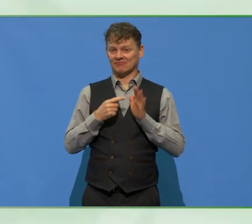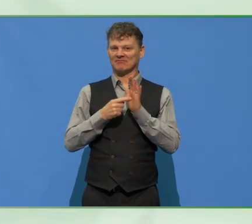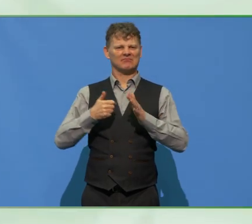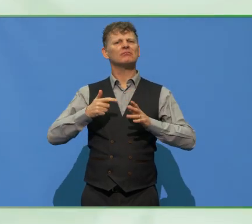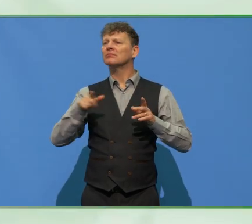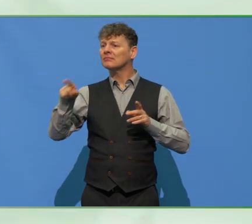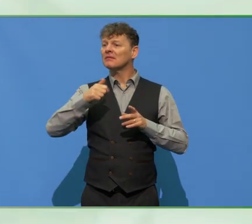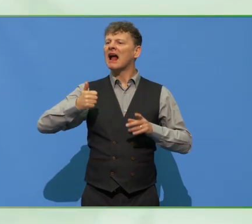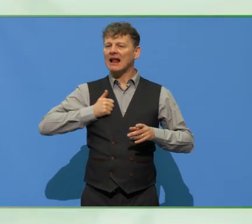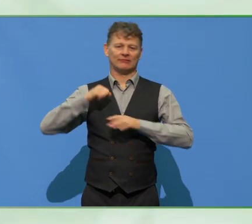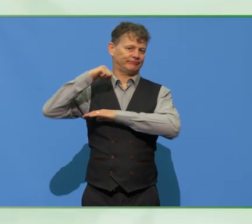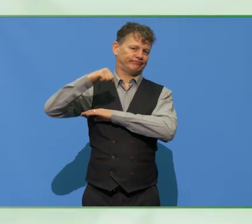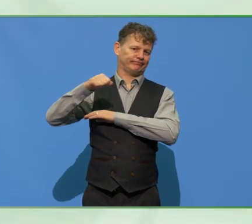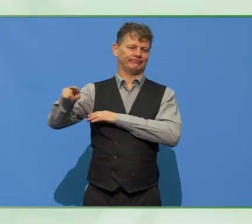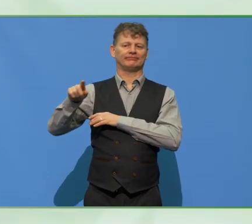represent.